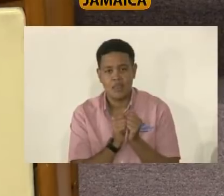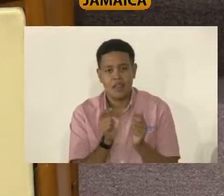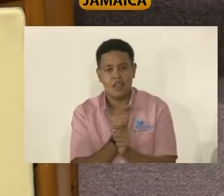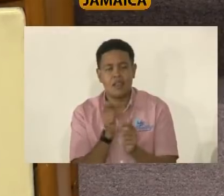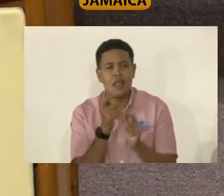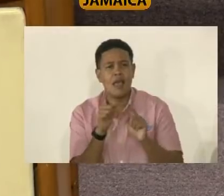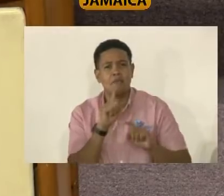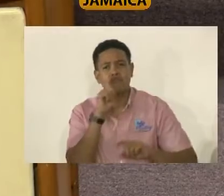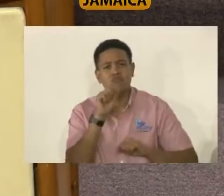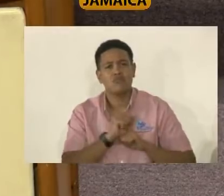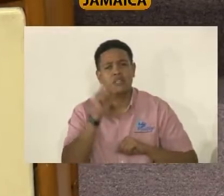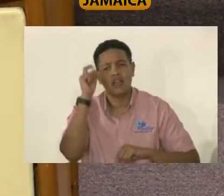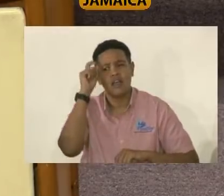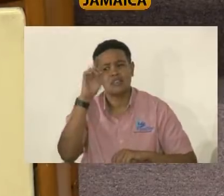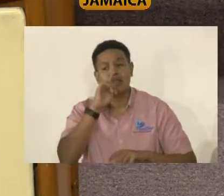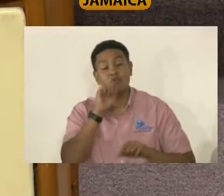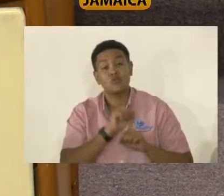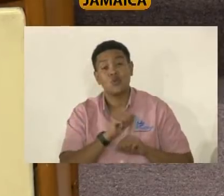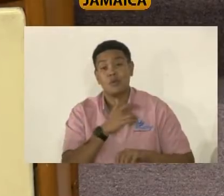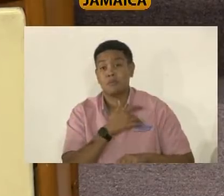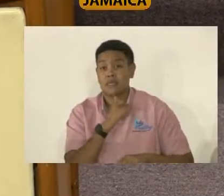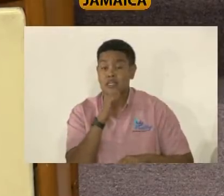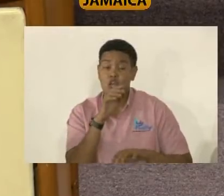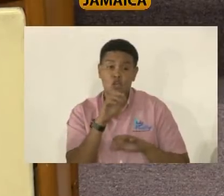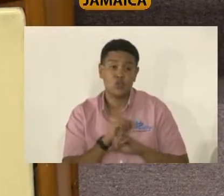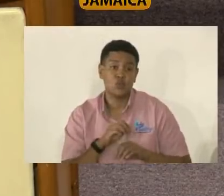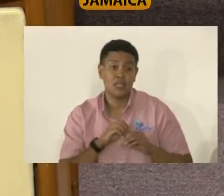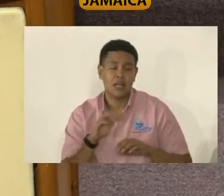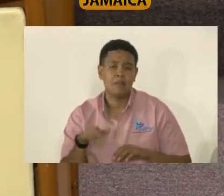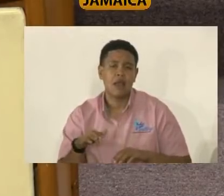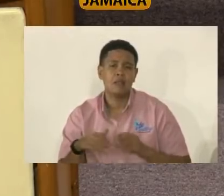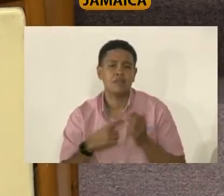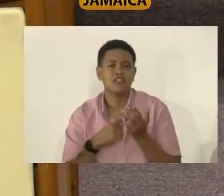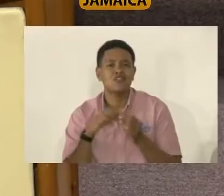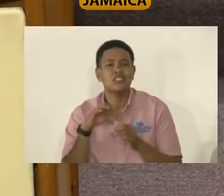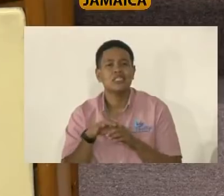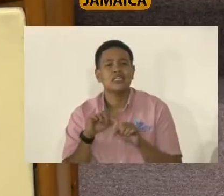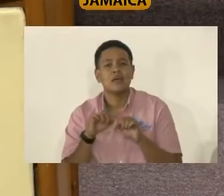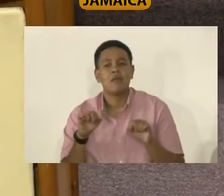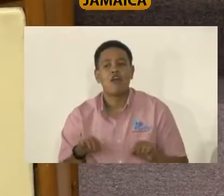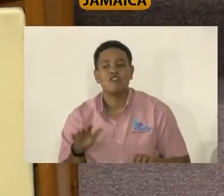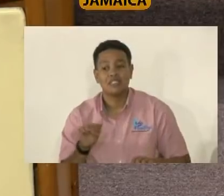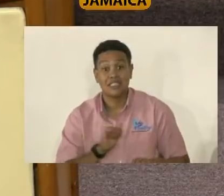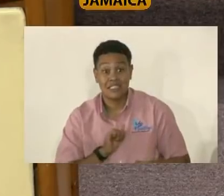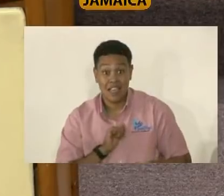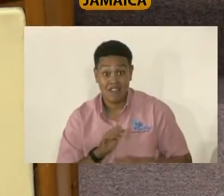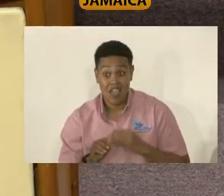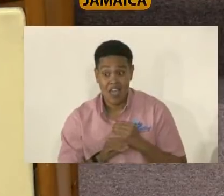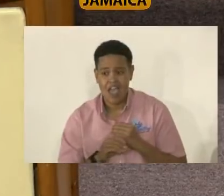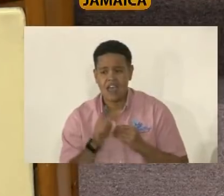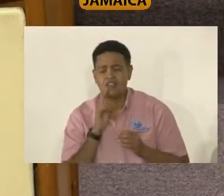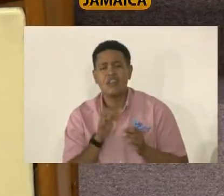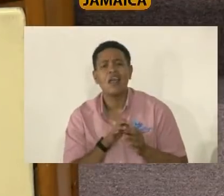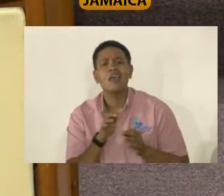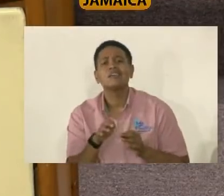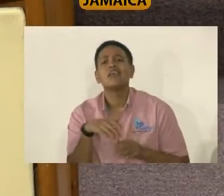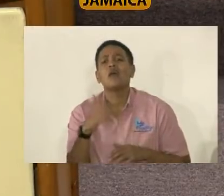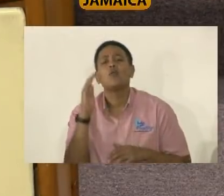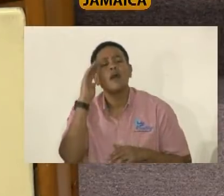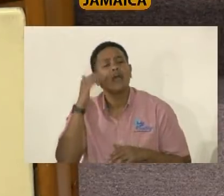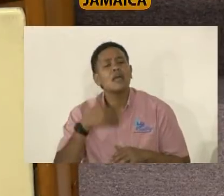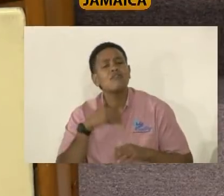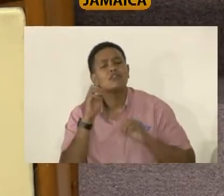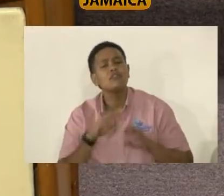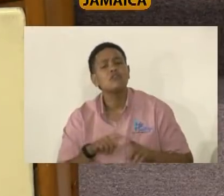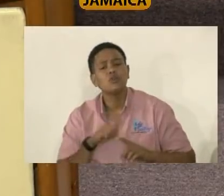is understandable, I'm sure not even unusual in a parliamentary democracy. I, however, again extend the invitation to